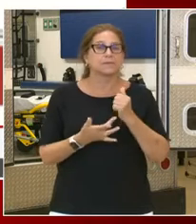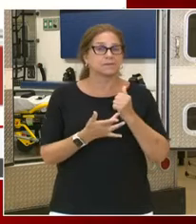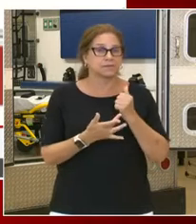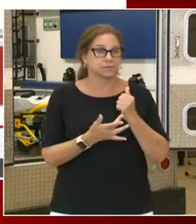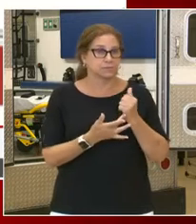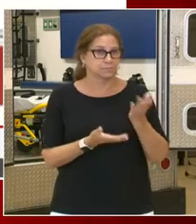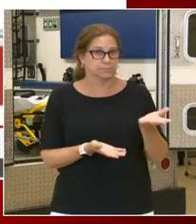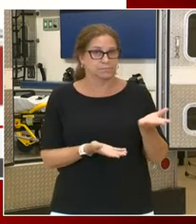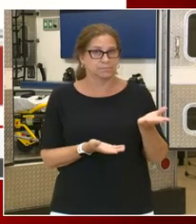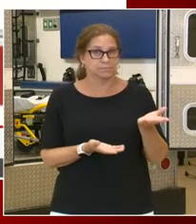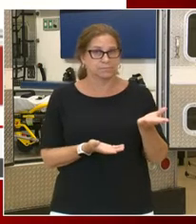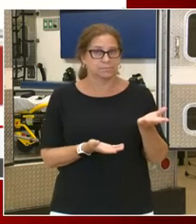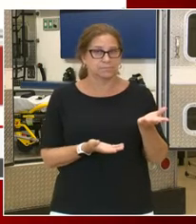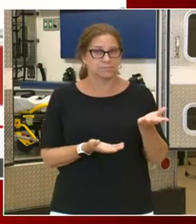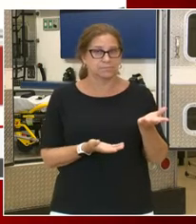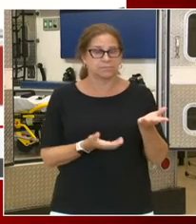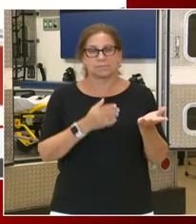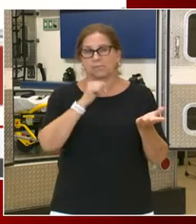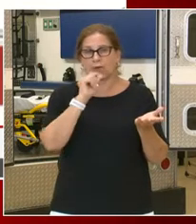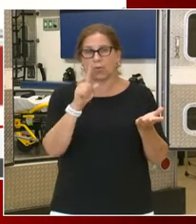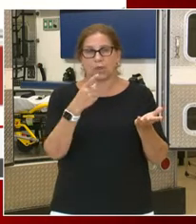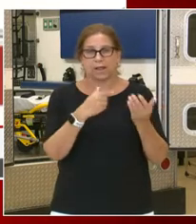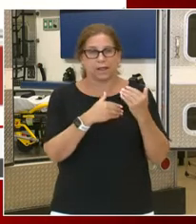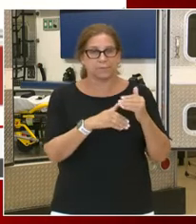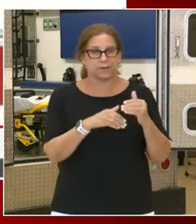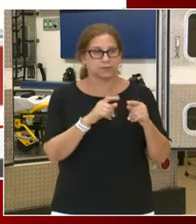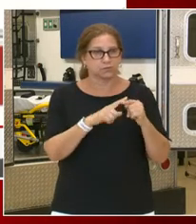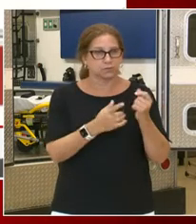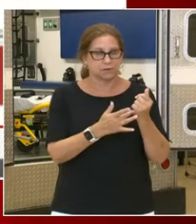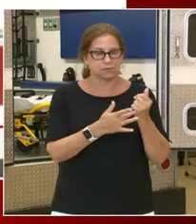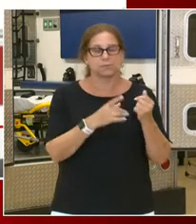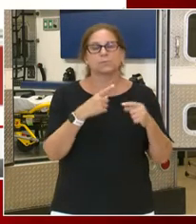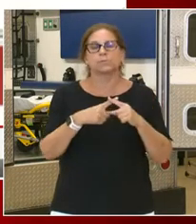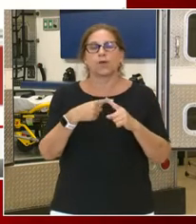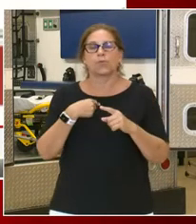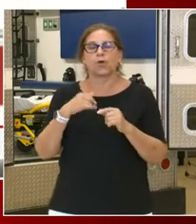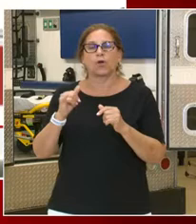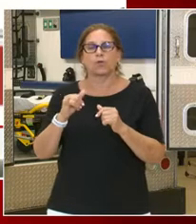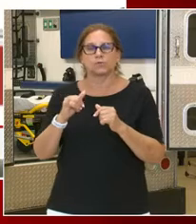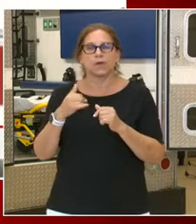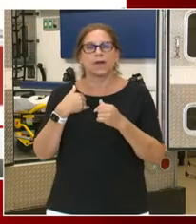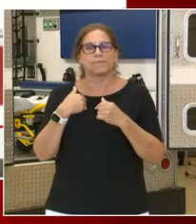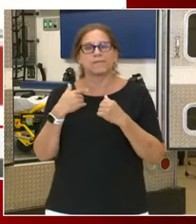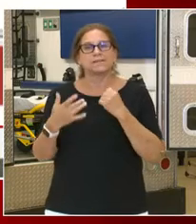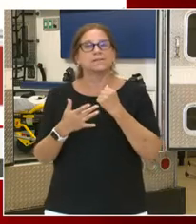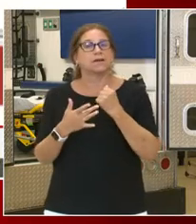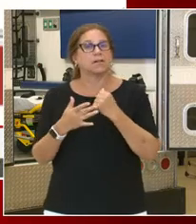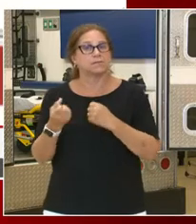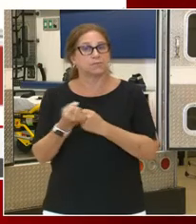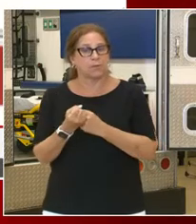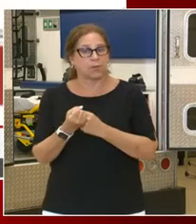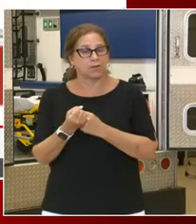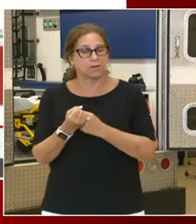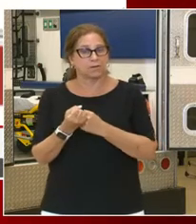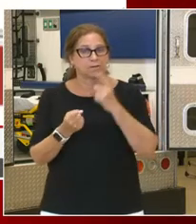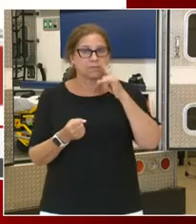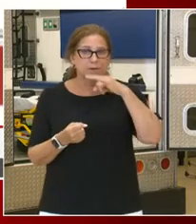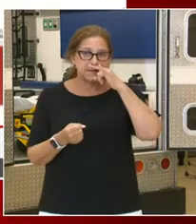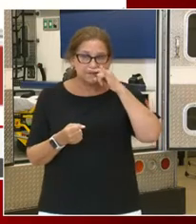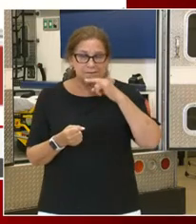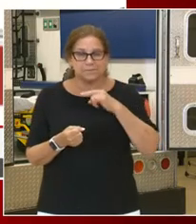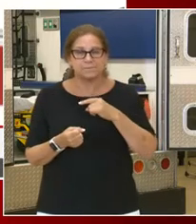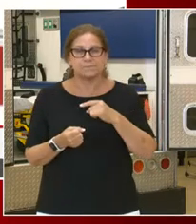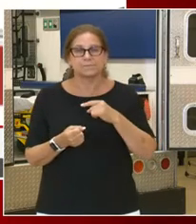be providing lots of tech support. So it's a great year for families to engage with us throughout the summer, and what they